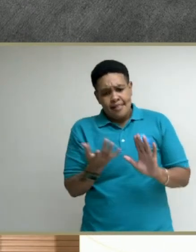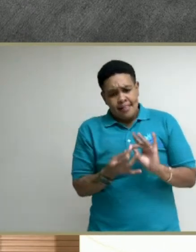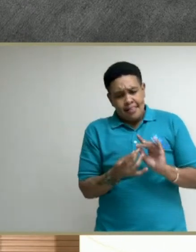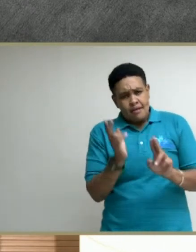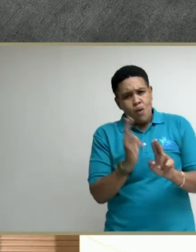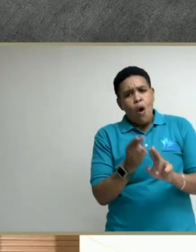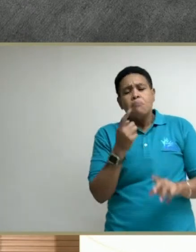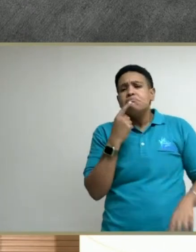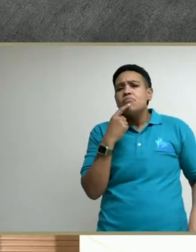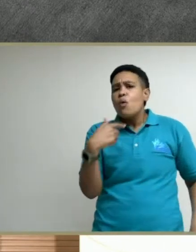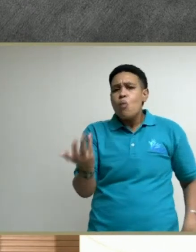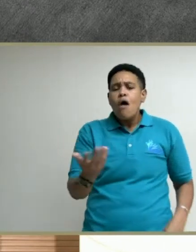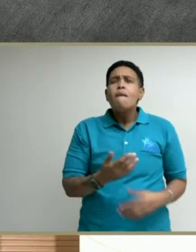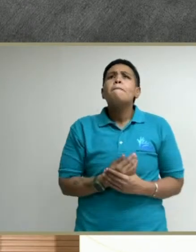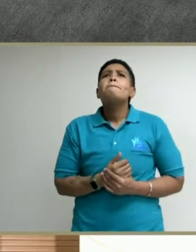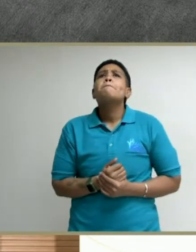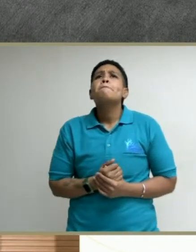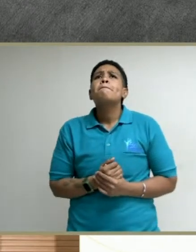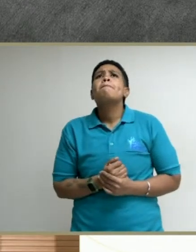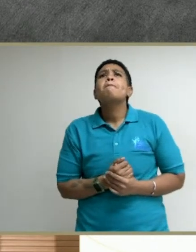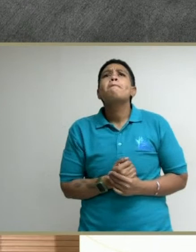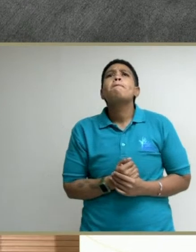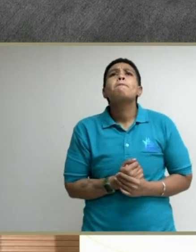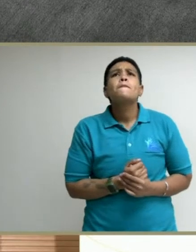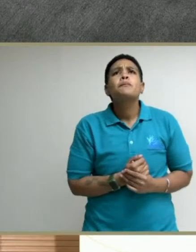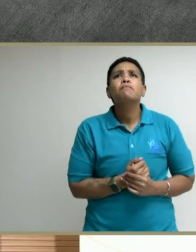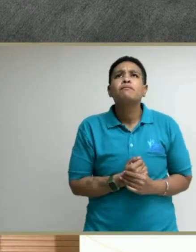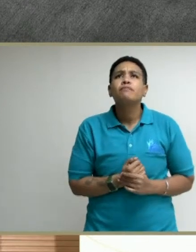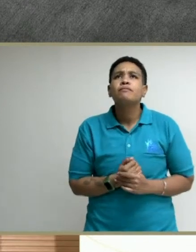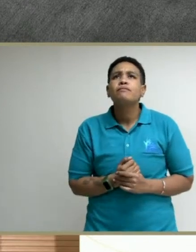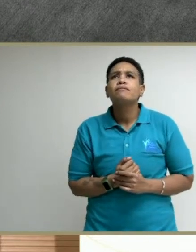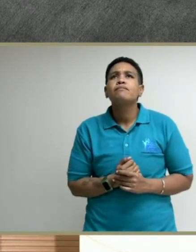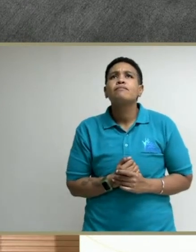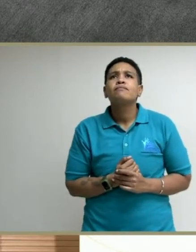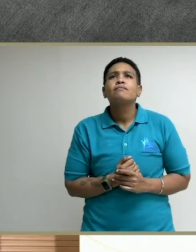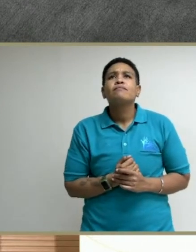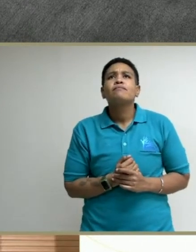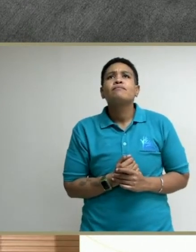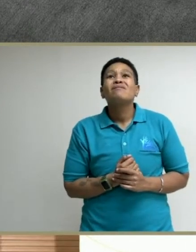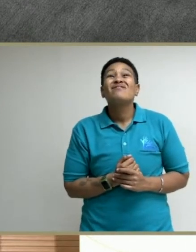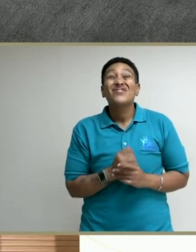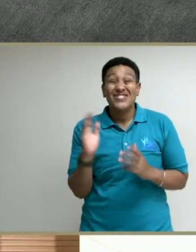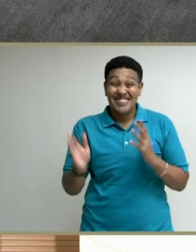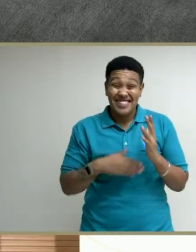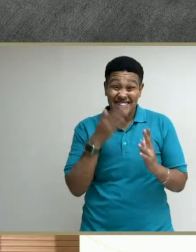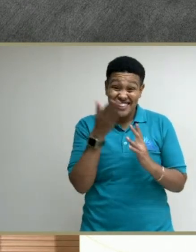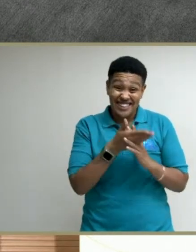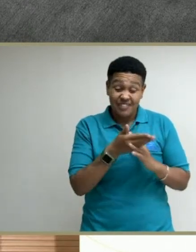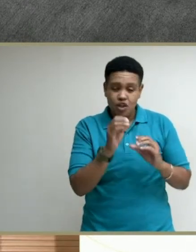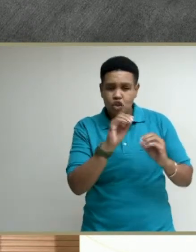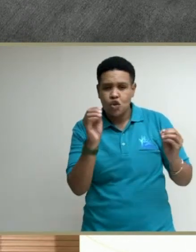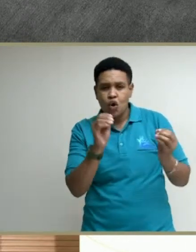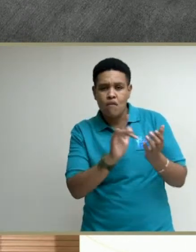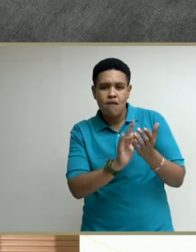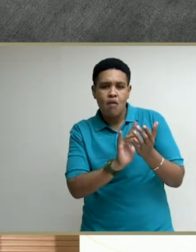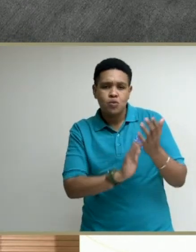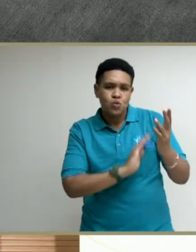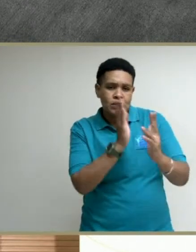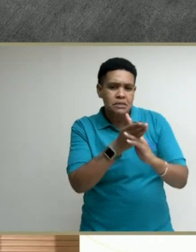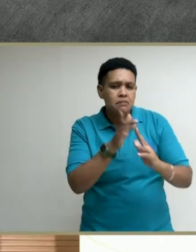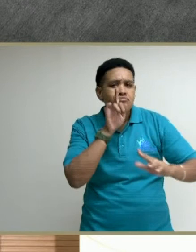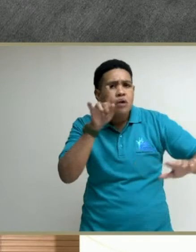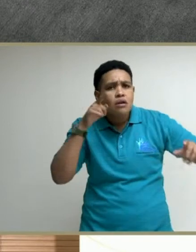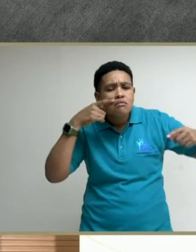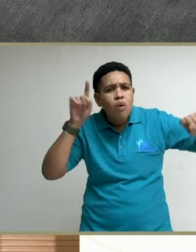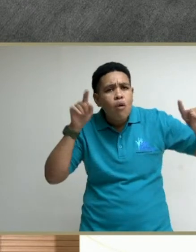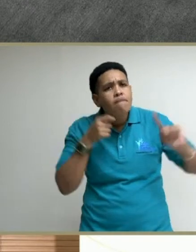mention that, interventions or non-pharmaceutical interventions have been effective. And I think everyone